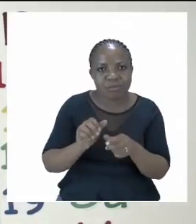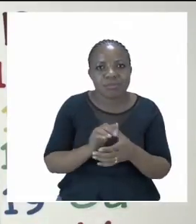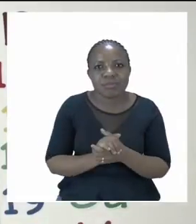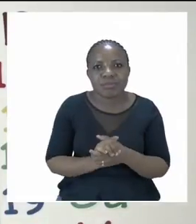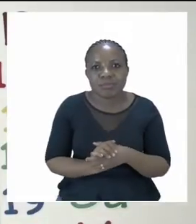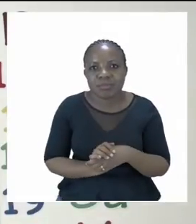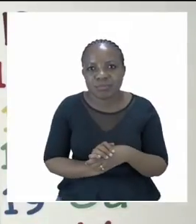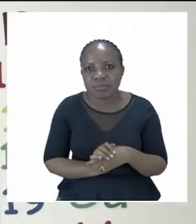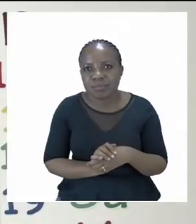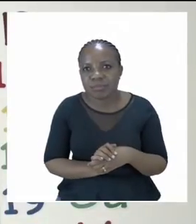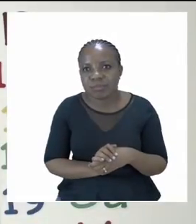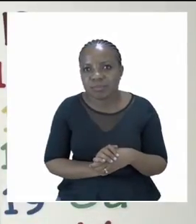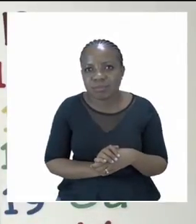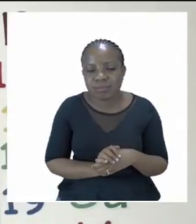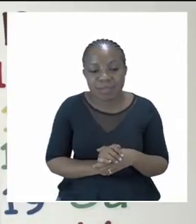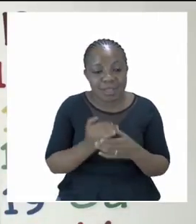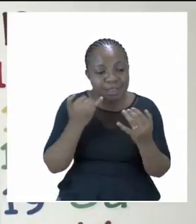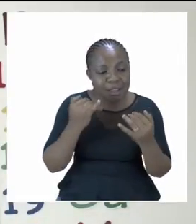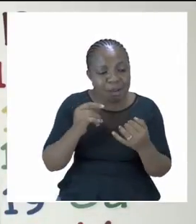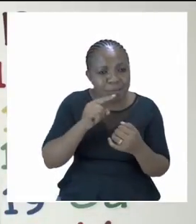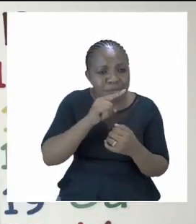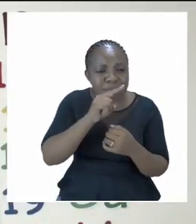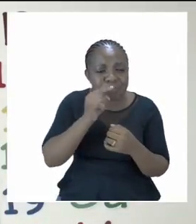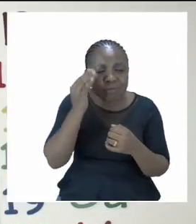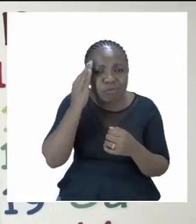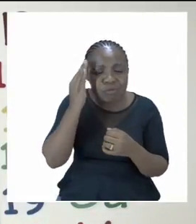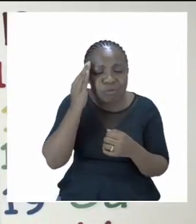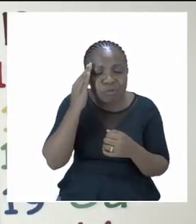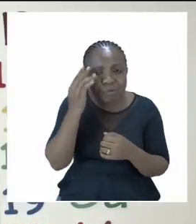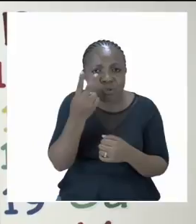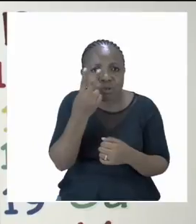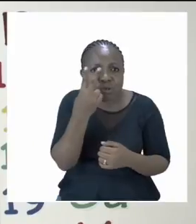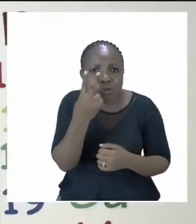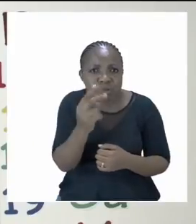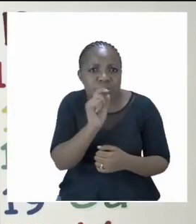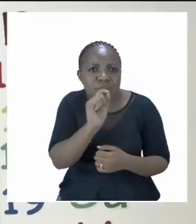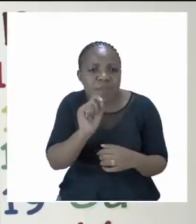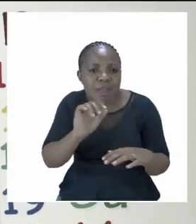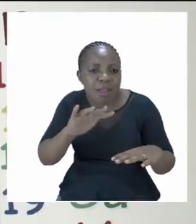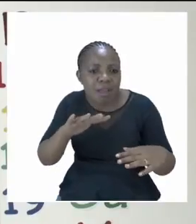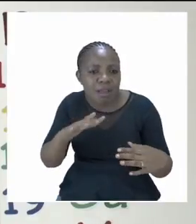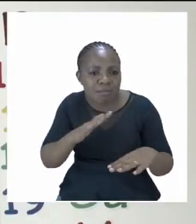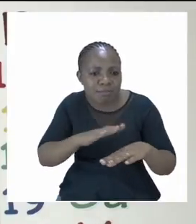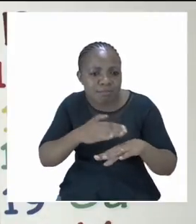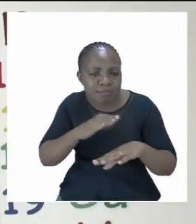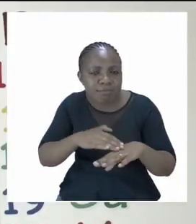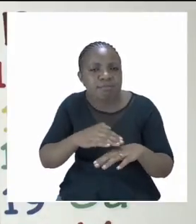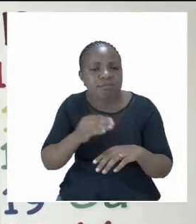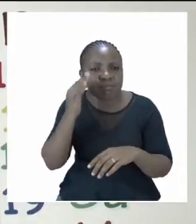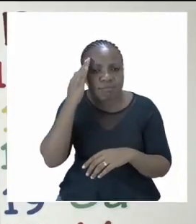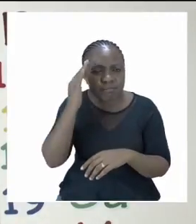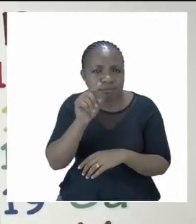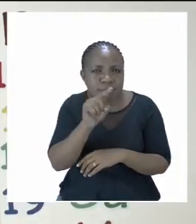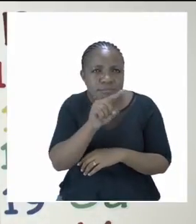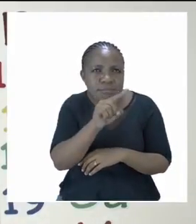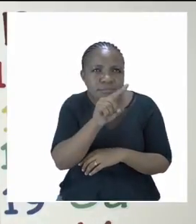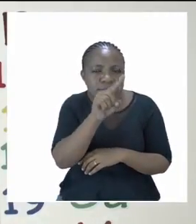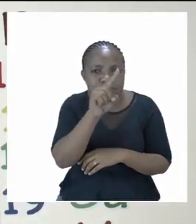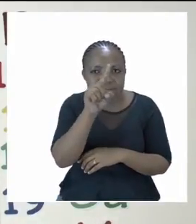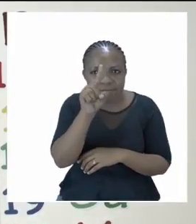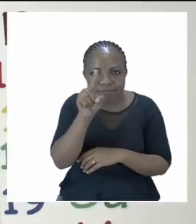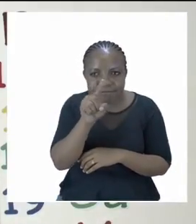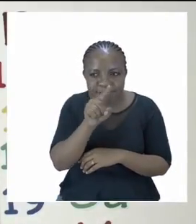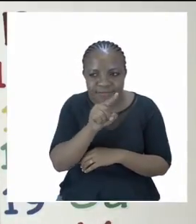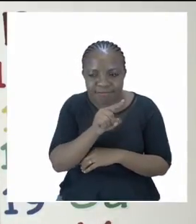you have gone round, down, and across, then I know that you are